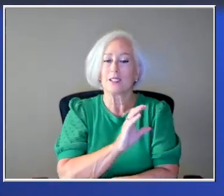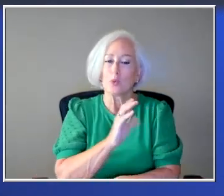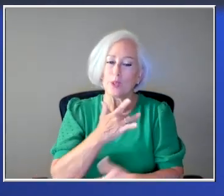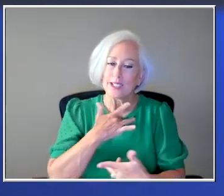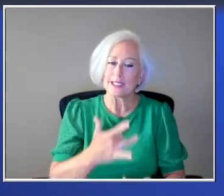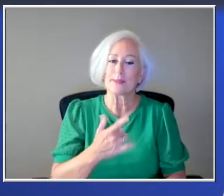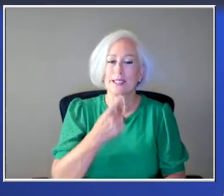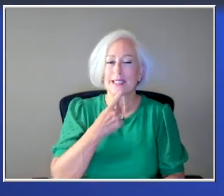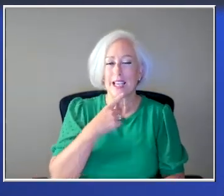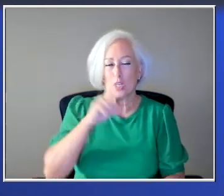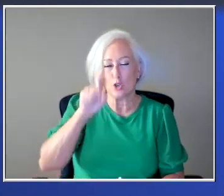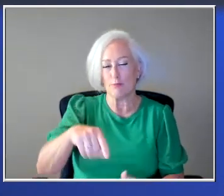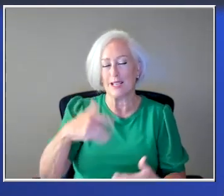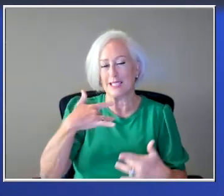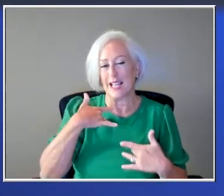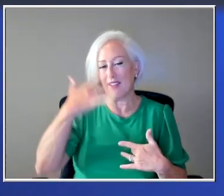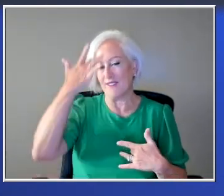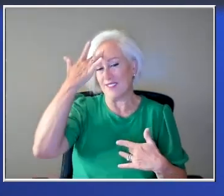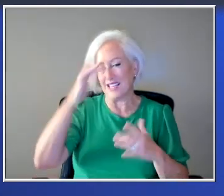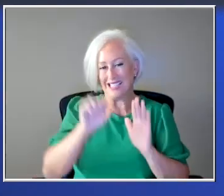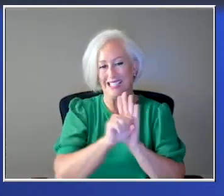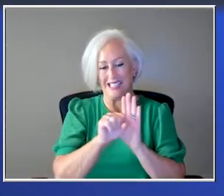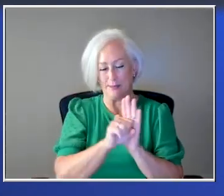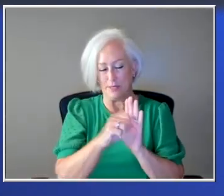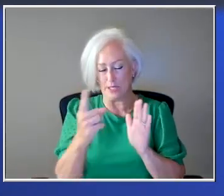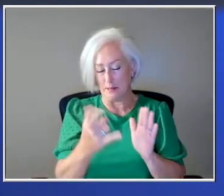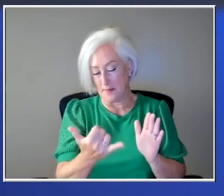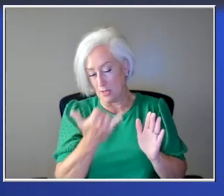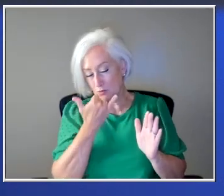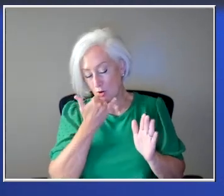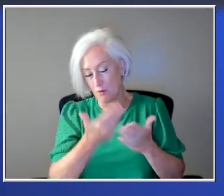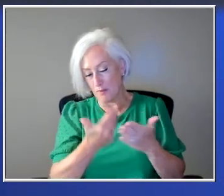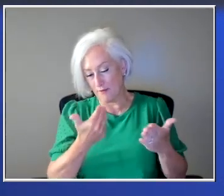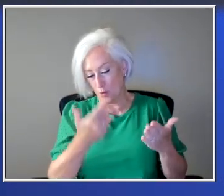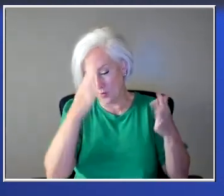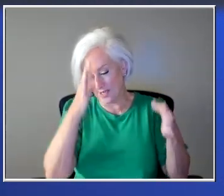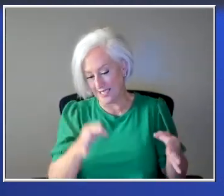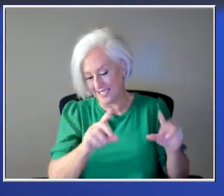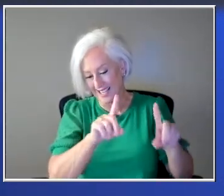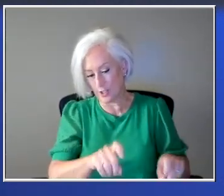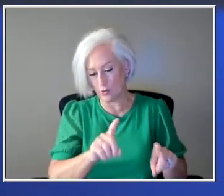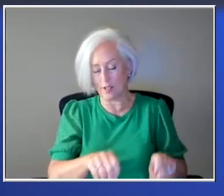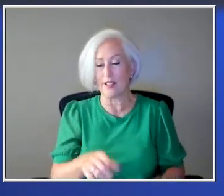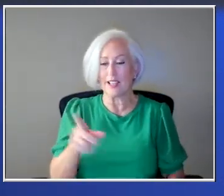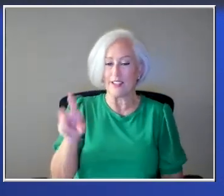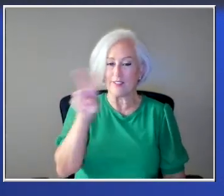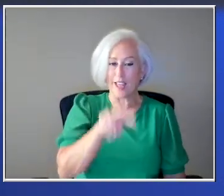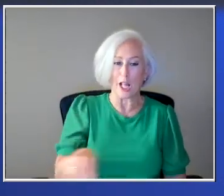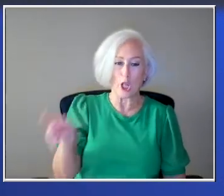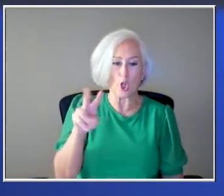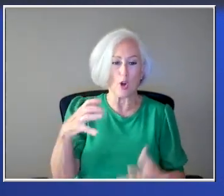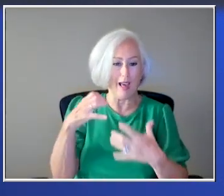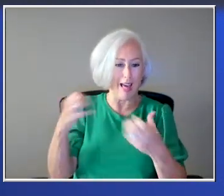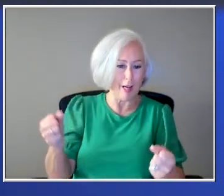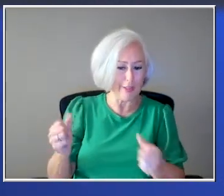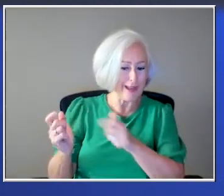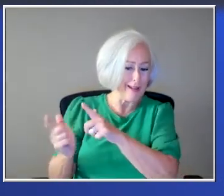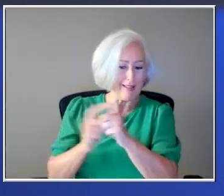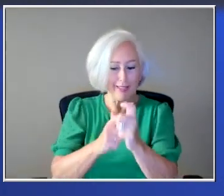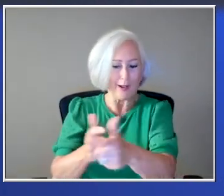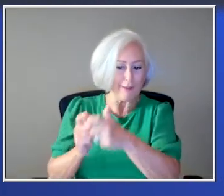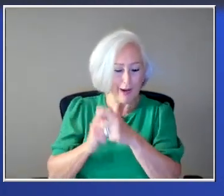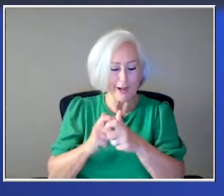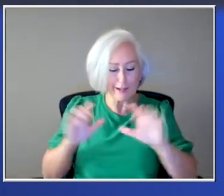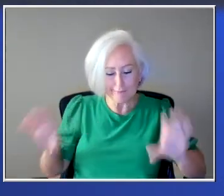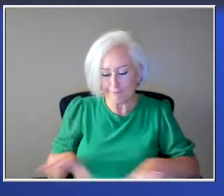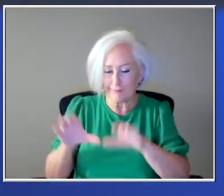something is wrong. We don't go, if they look like a healthy kid and are running around and we think that they're developing